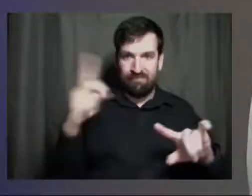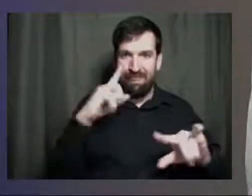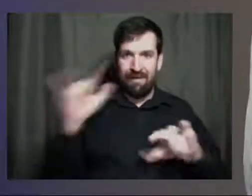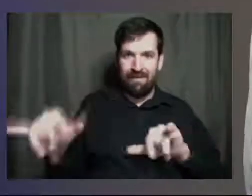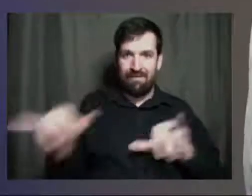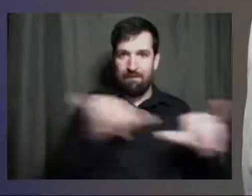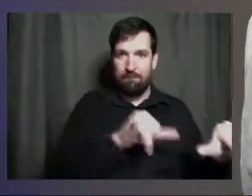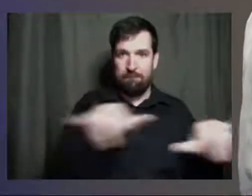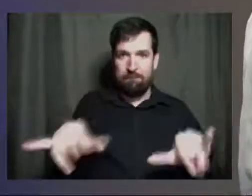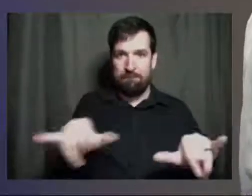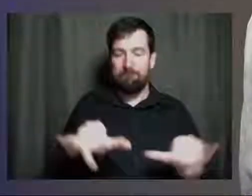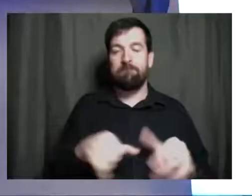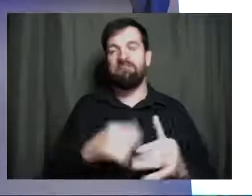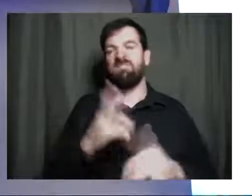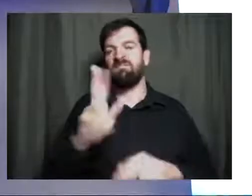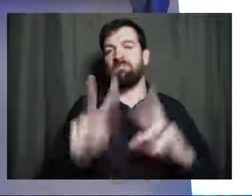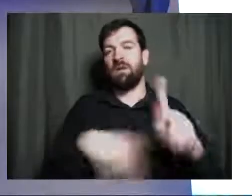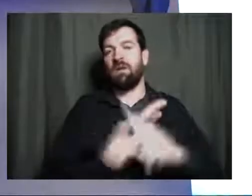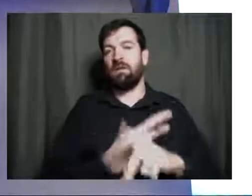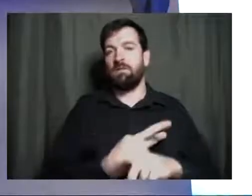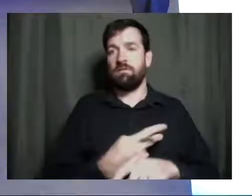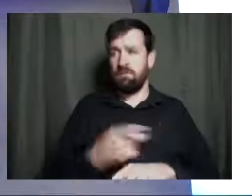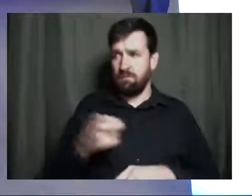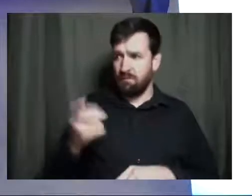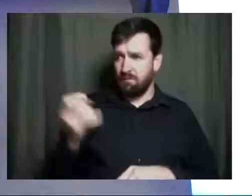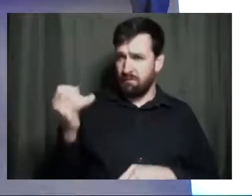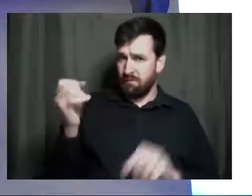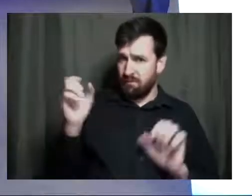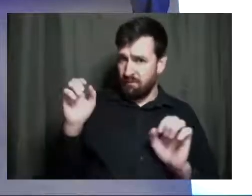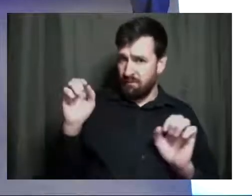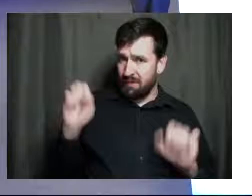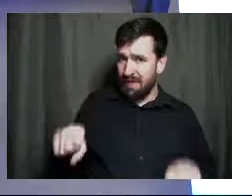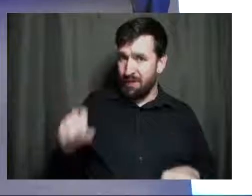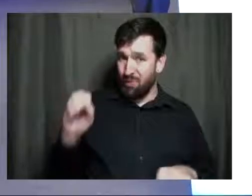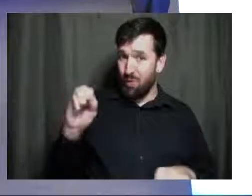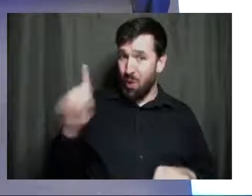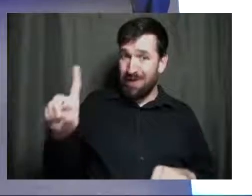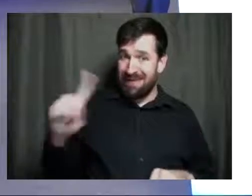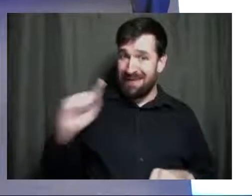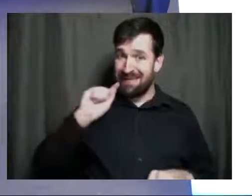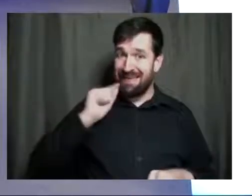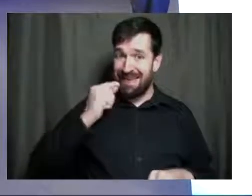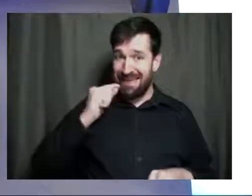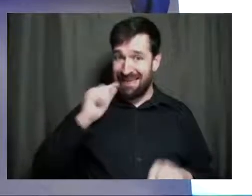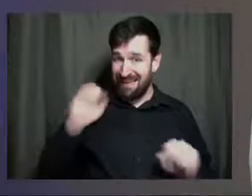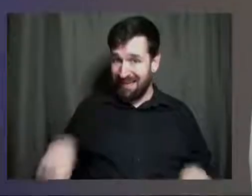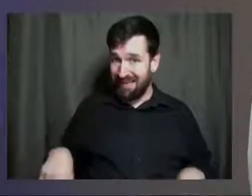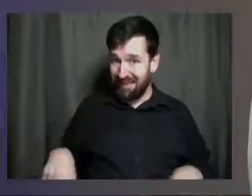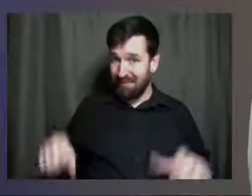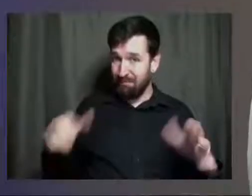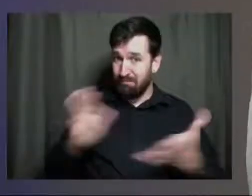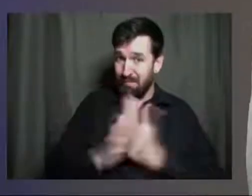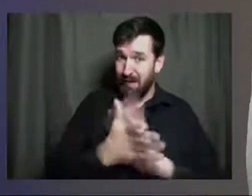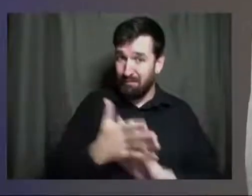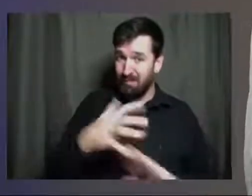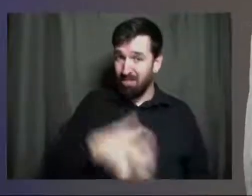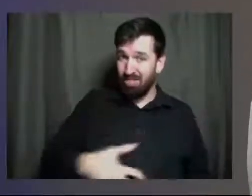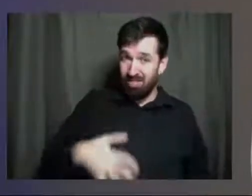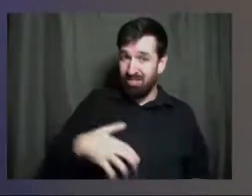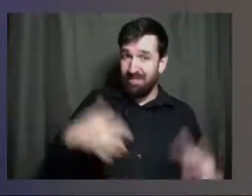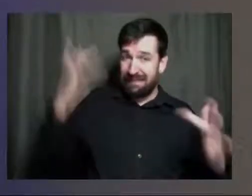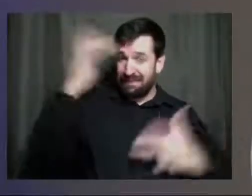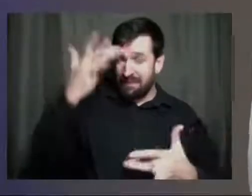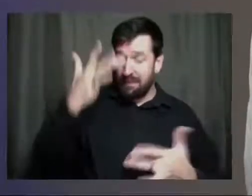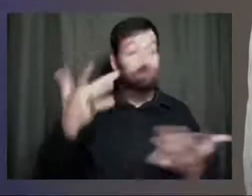bump in those type calls as well. Can you OD on candy and get sick enough that you need to call someone? Well, we have a saying in the toxicology world that everything's